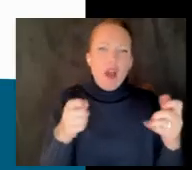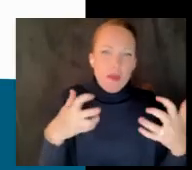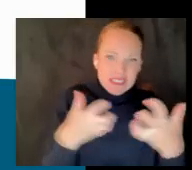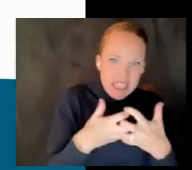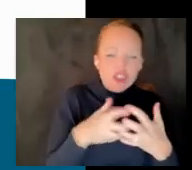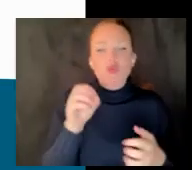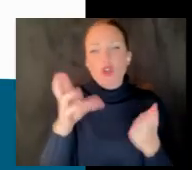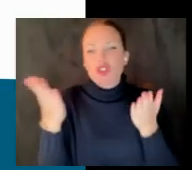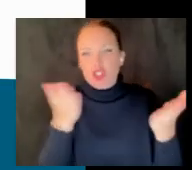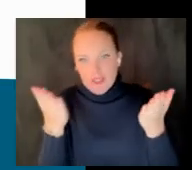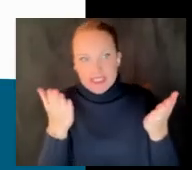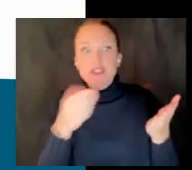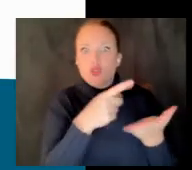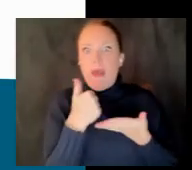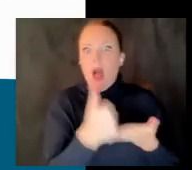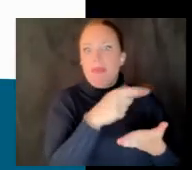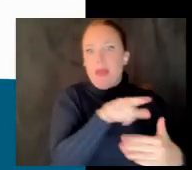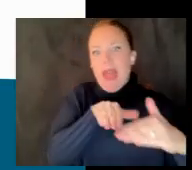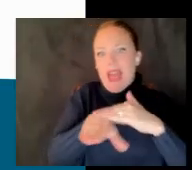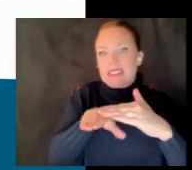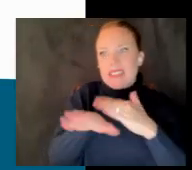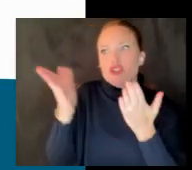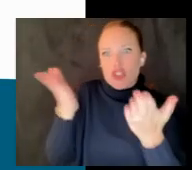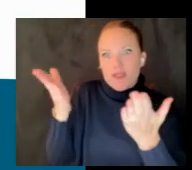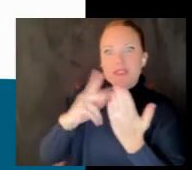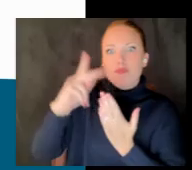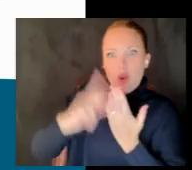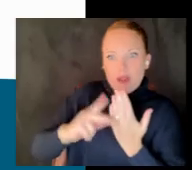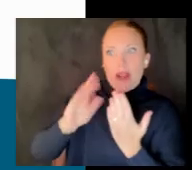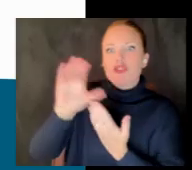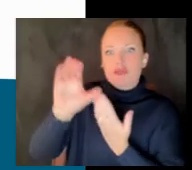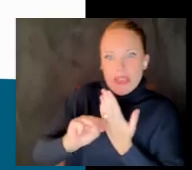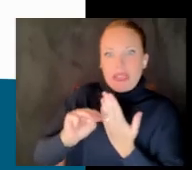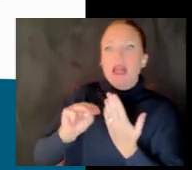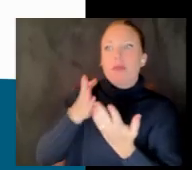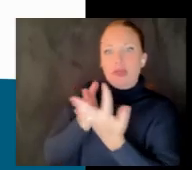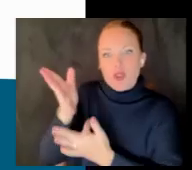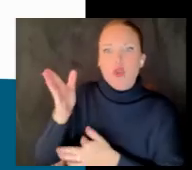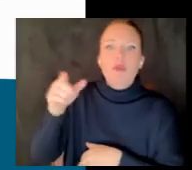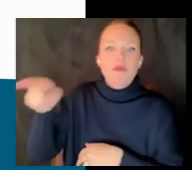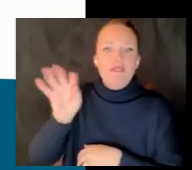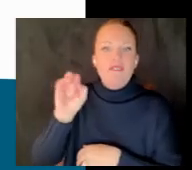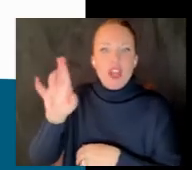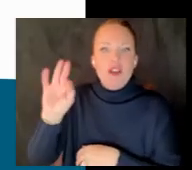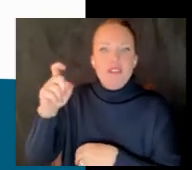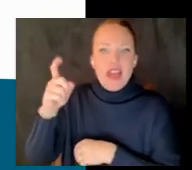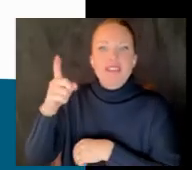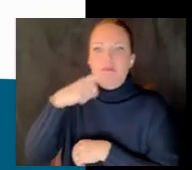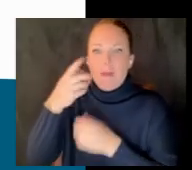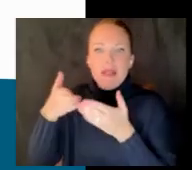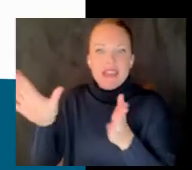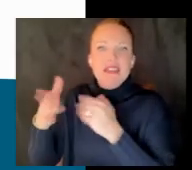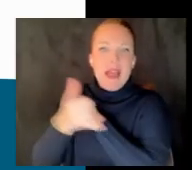order to access the programs and activities offered by Fairfax County Public Schools. Given this suspicion,